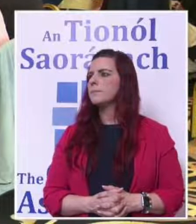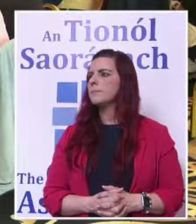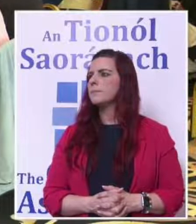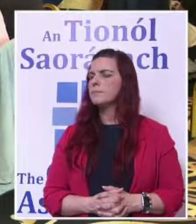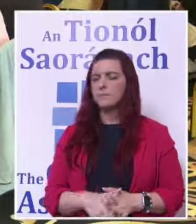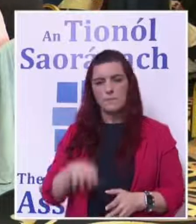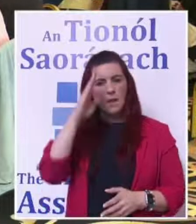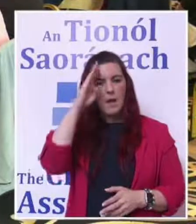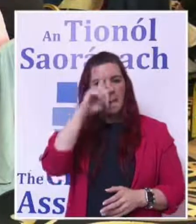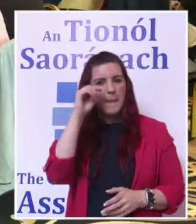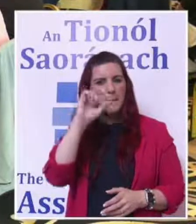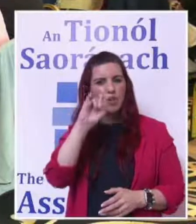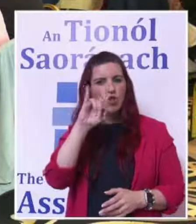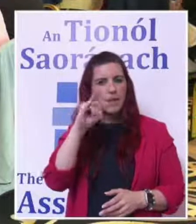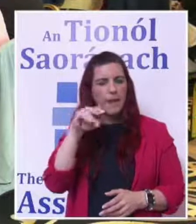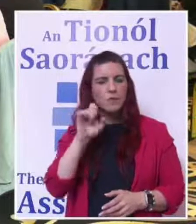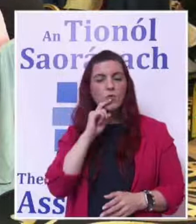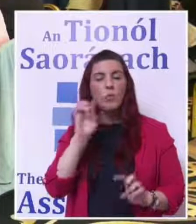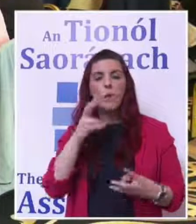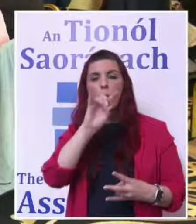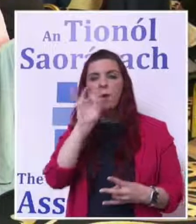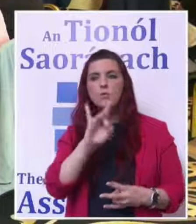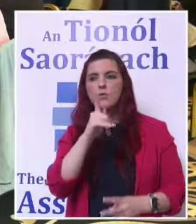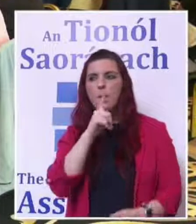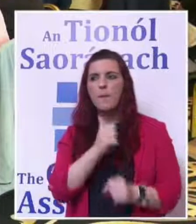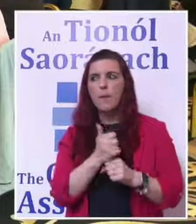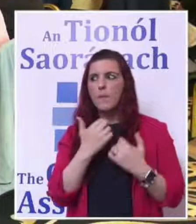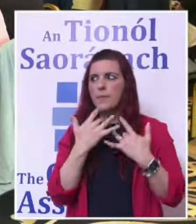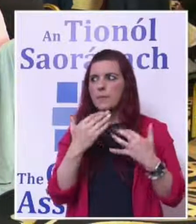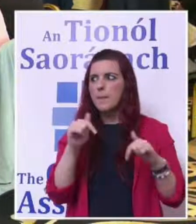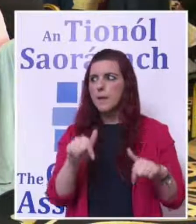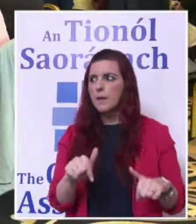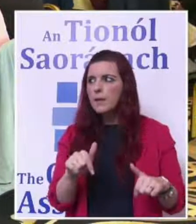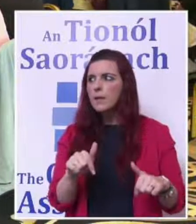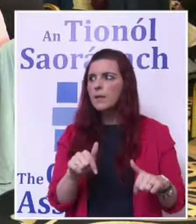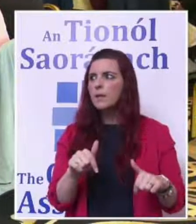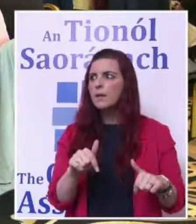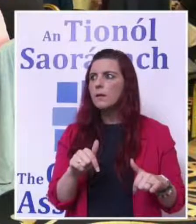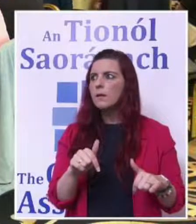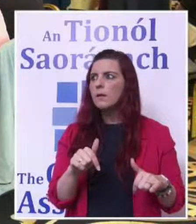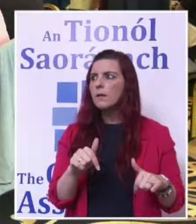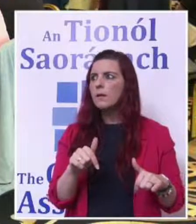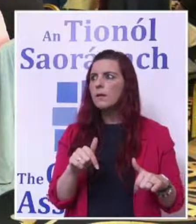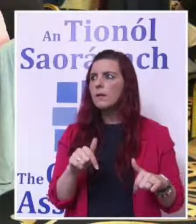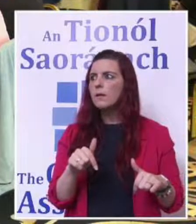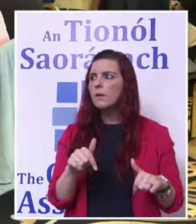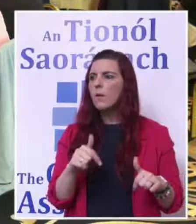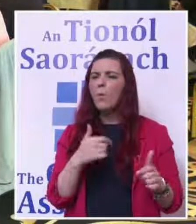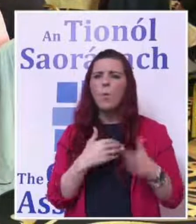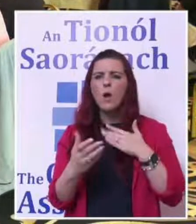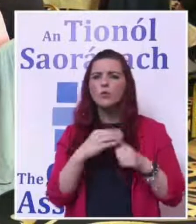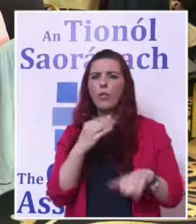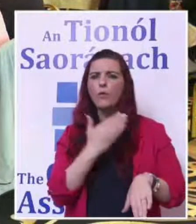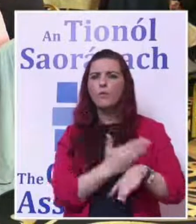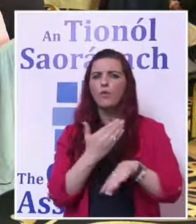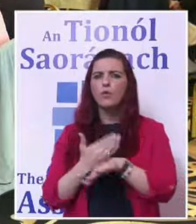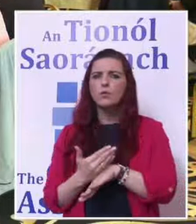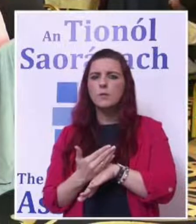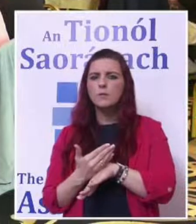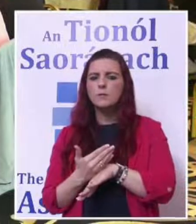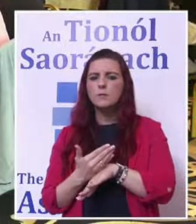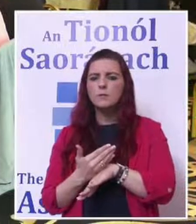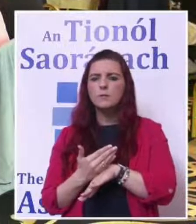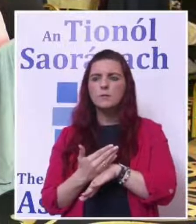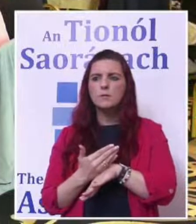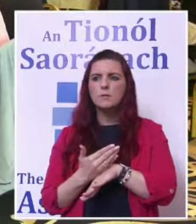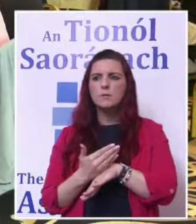Hello, my name is Shane. Just a question on the Assembly. We're hearing a lot about the Regional Assembly. What other functions besides scrutiny and holding the